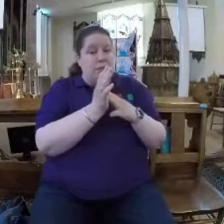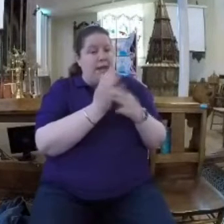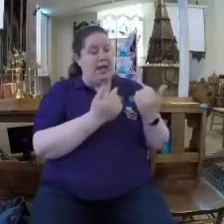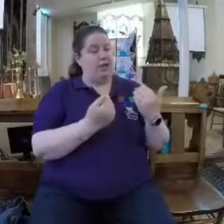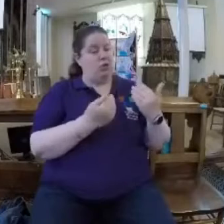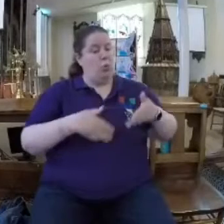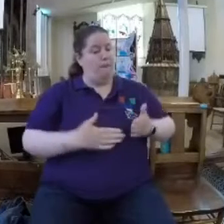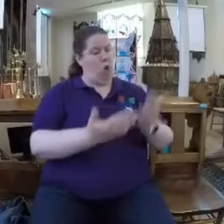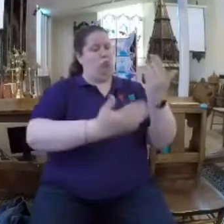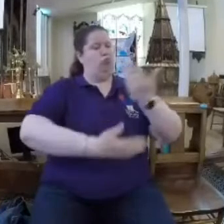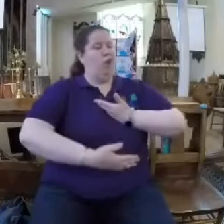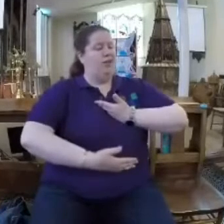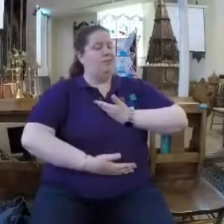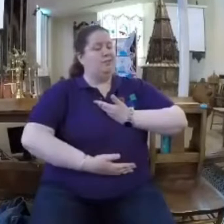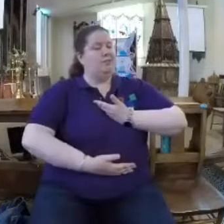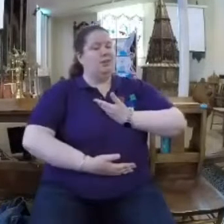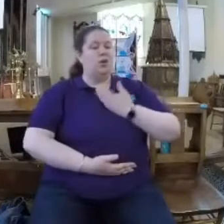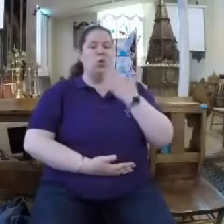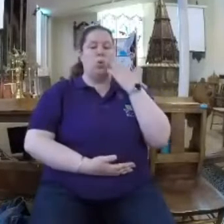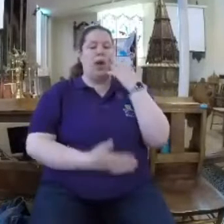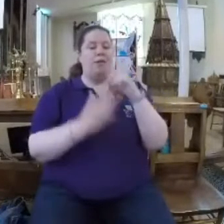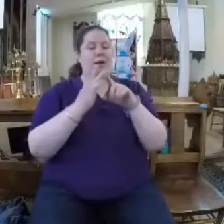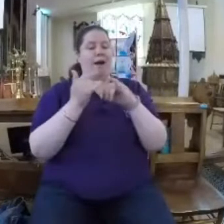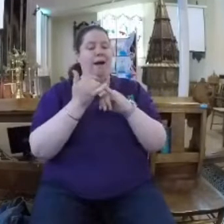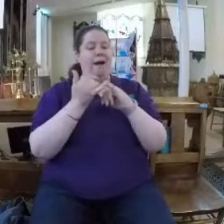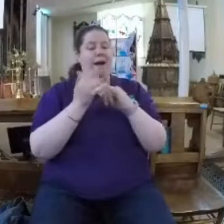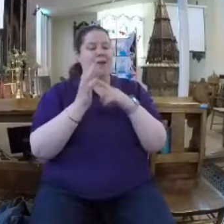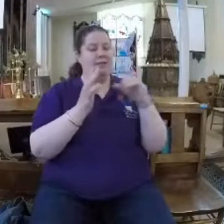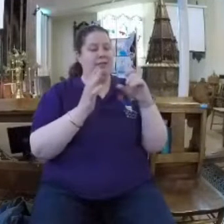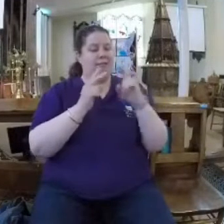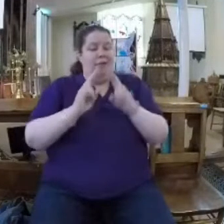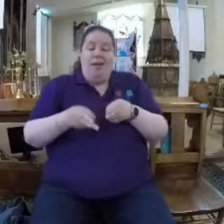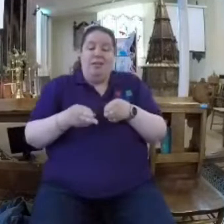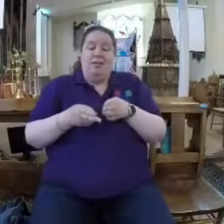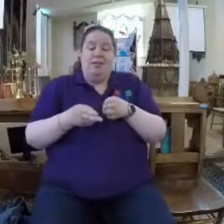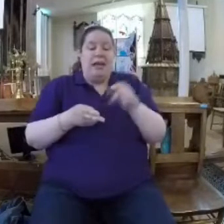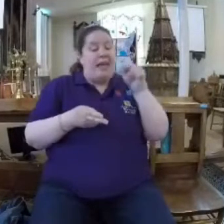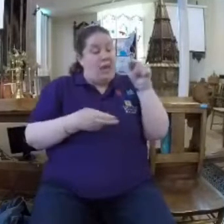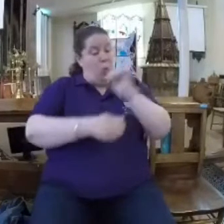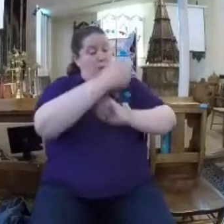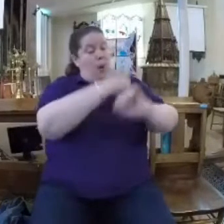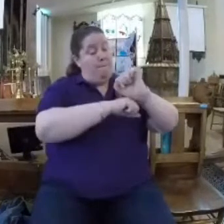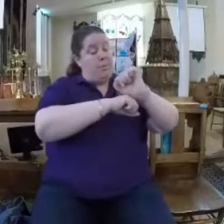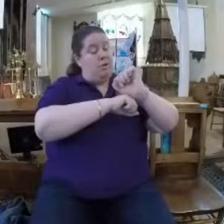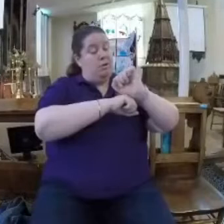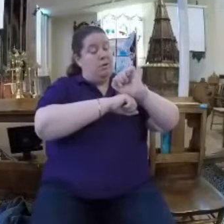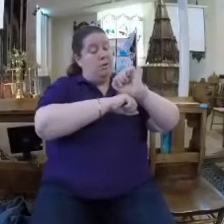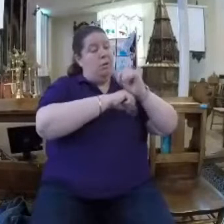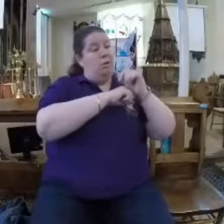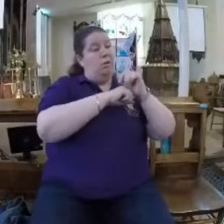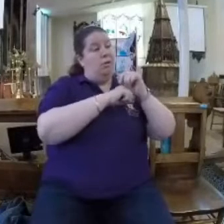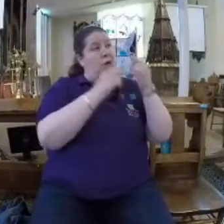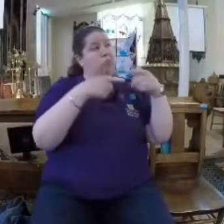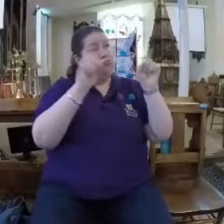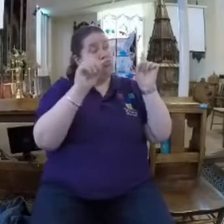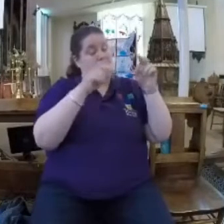birthright in his family. So when Isaac dies, Esau will be head of the family and will inherit all of the wealth